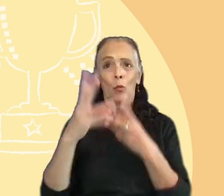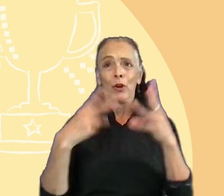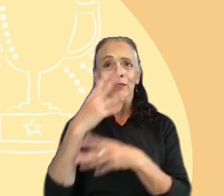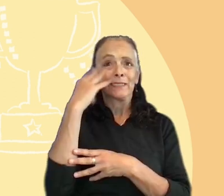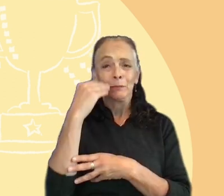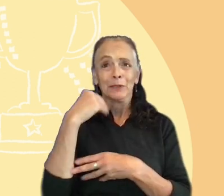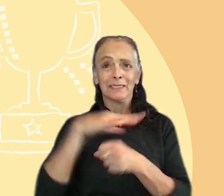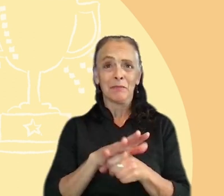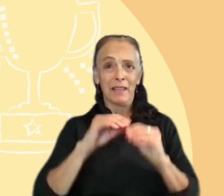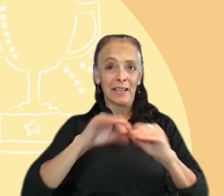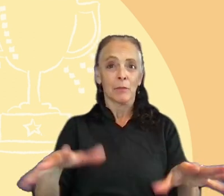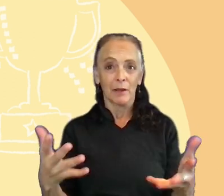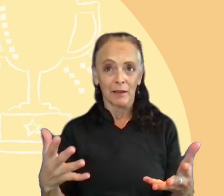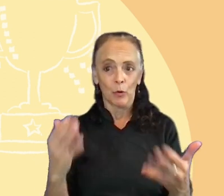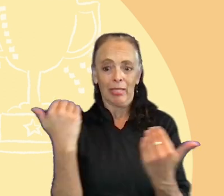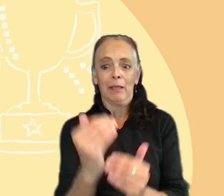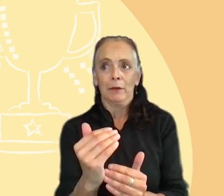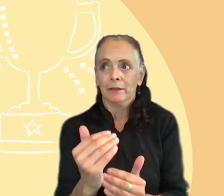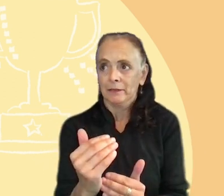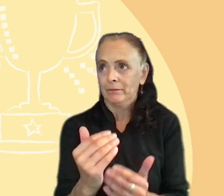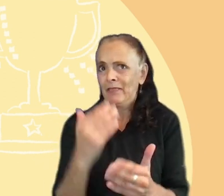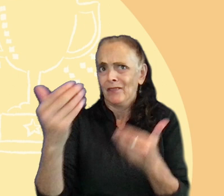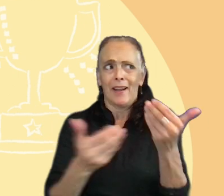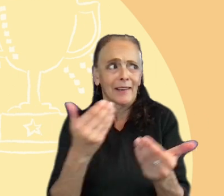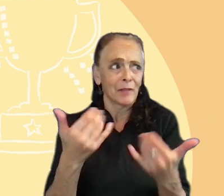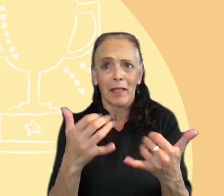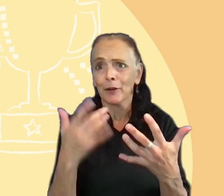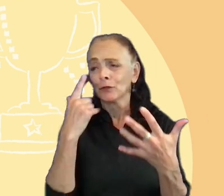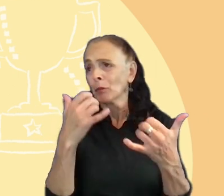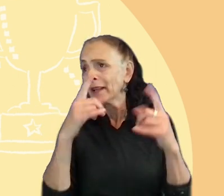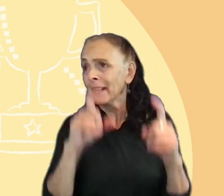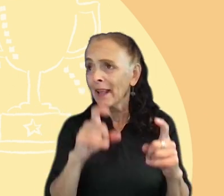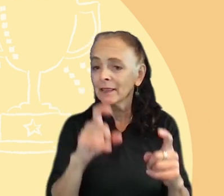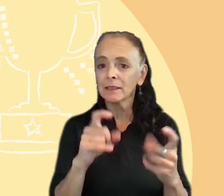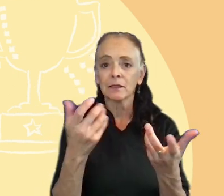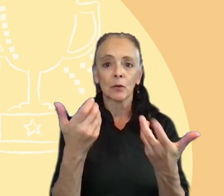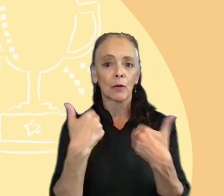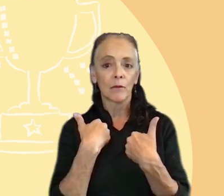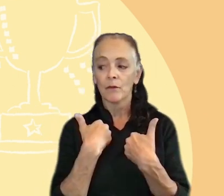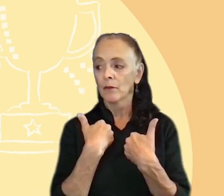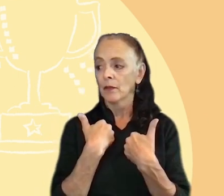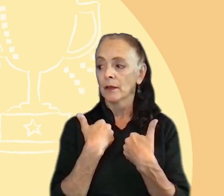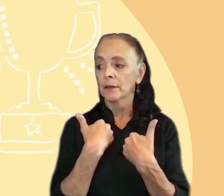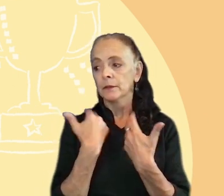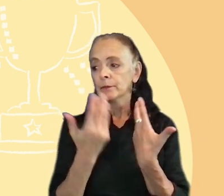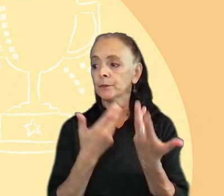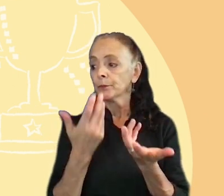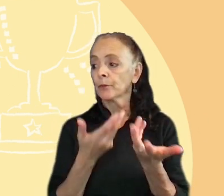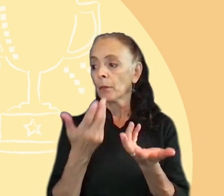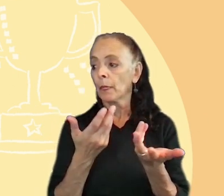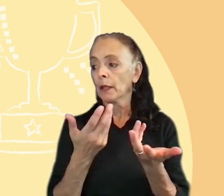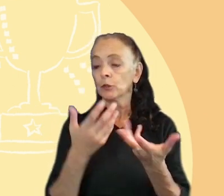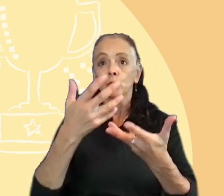limited to invite players to see play tests to to have uh to